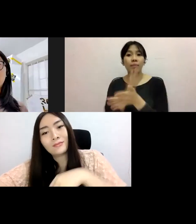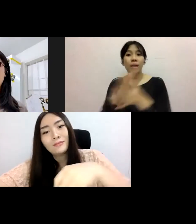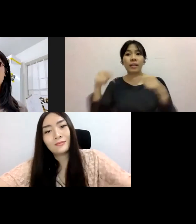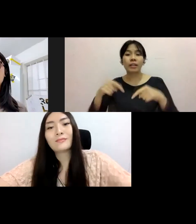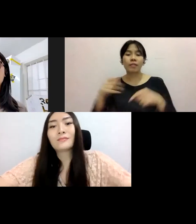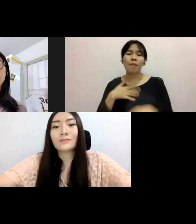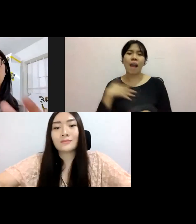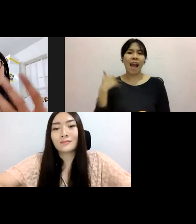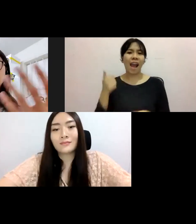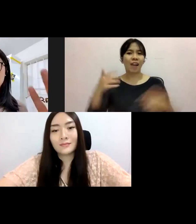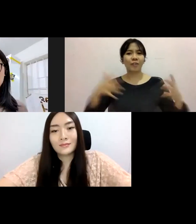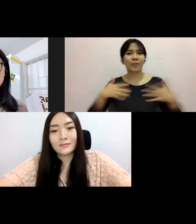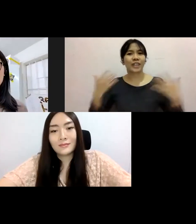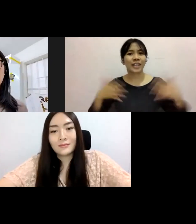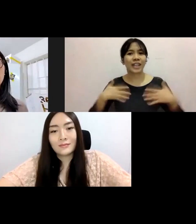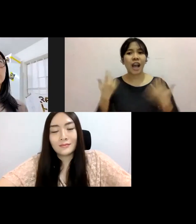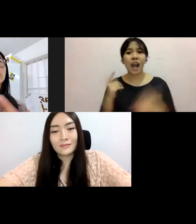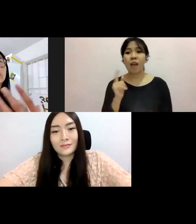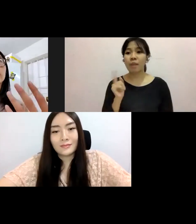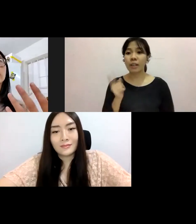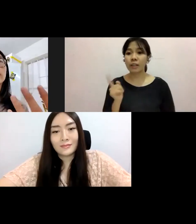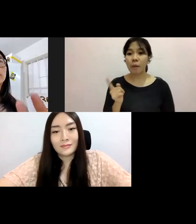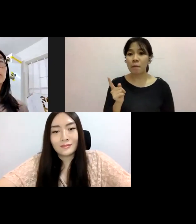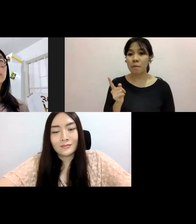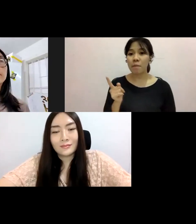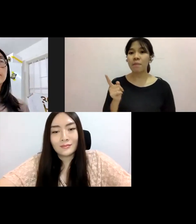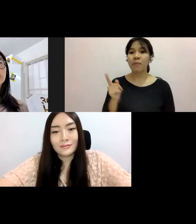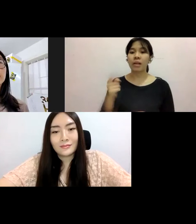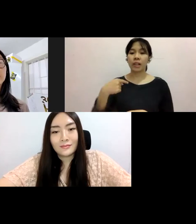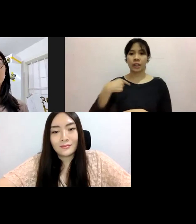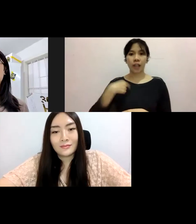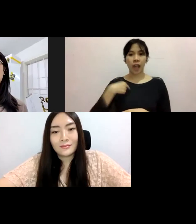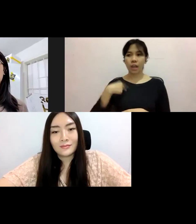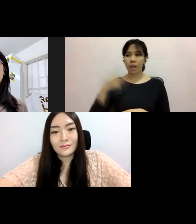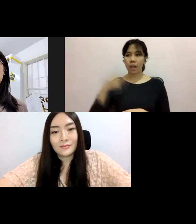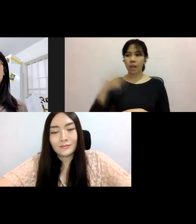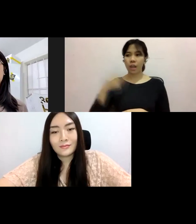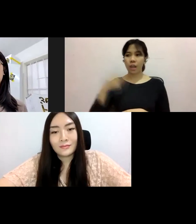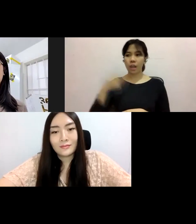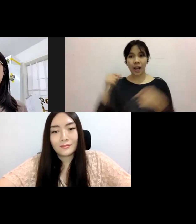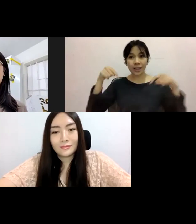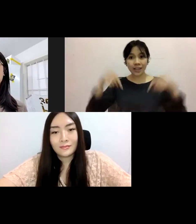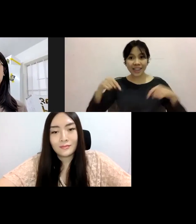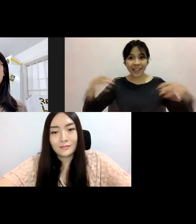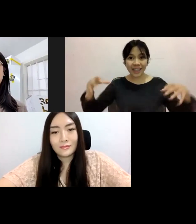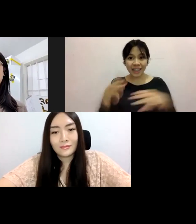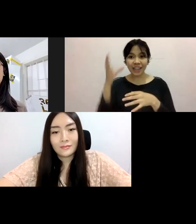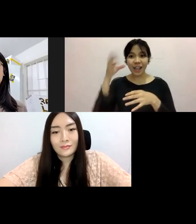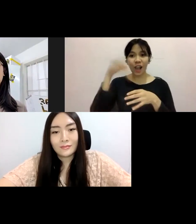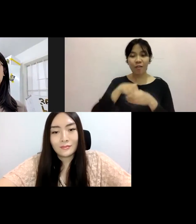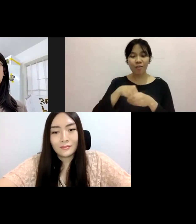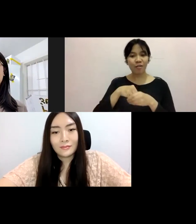to invite Frozen Out, and yeah.